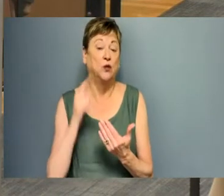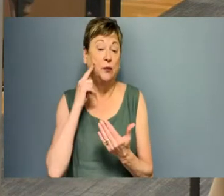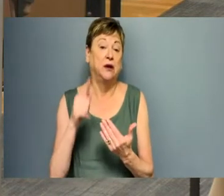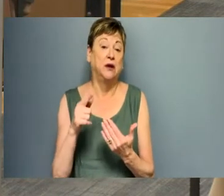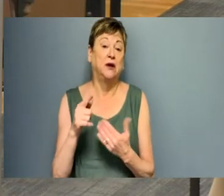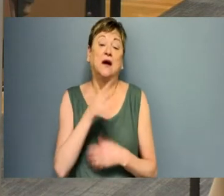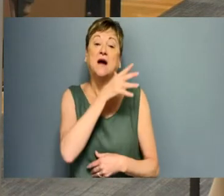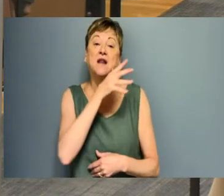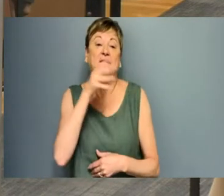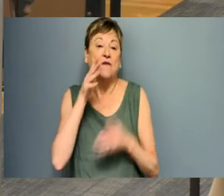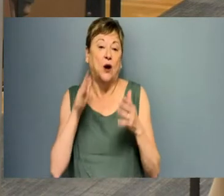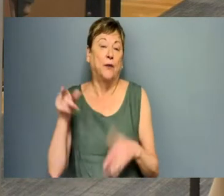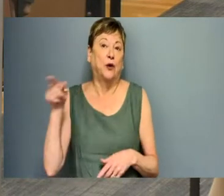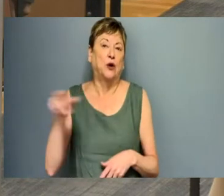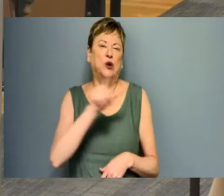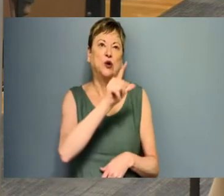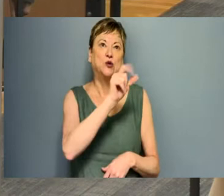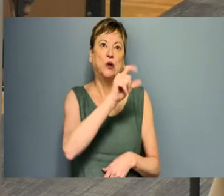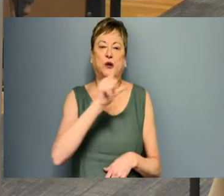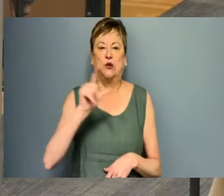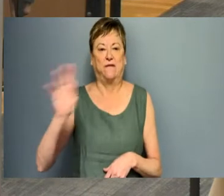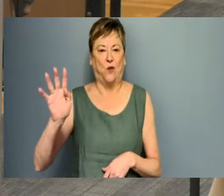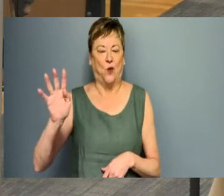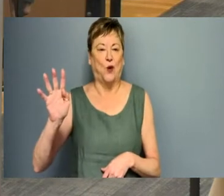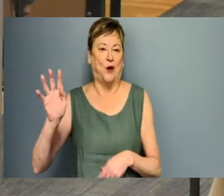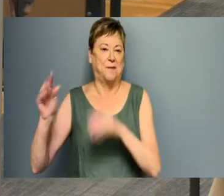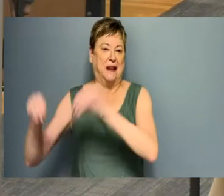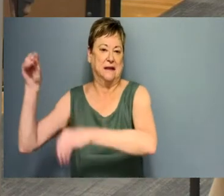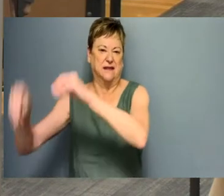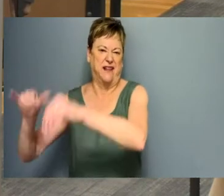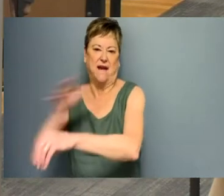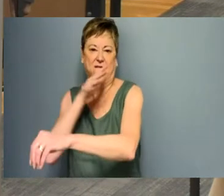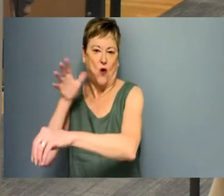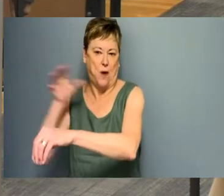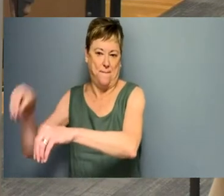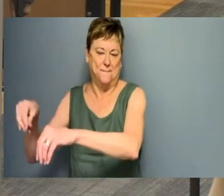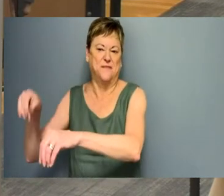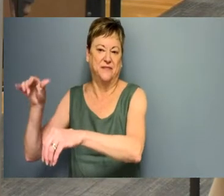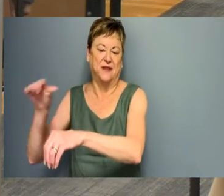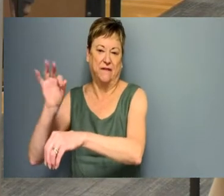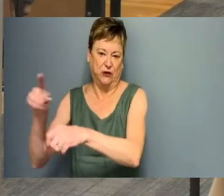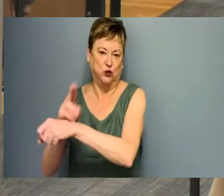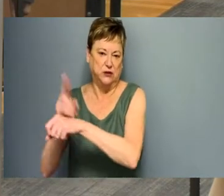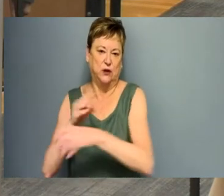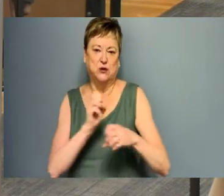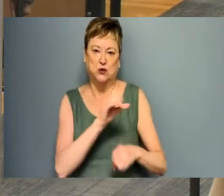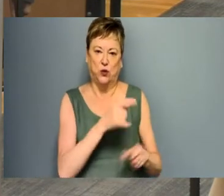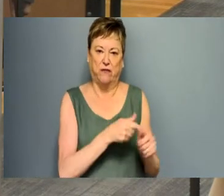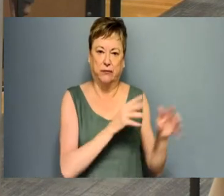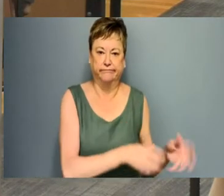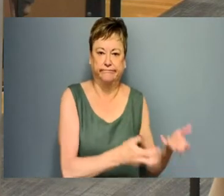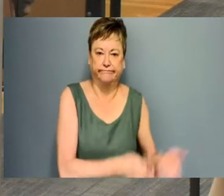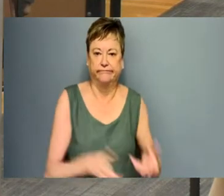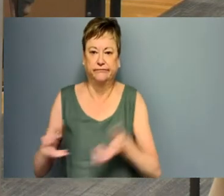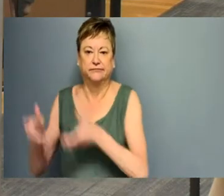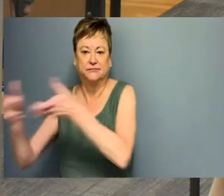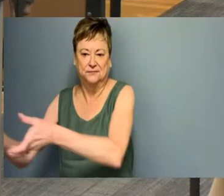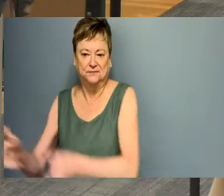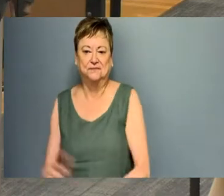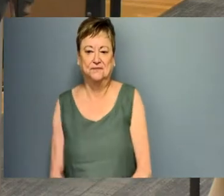his spring 2024 crop in that field, and that will be that. Okay, we can go to the next slide,